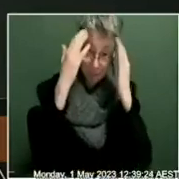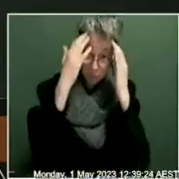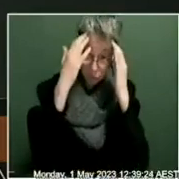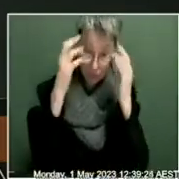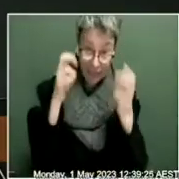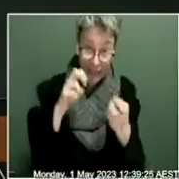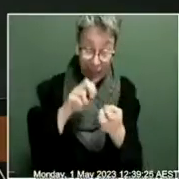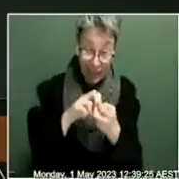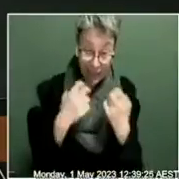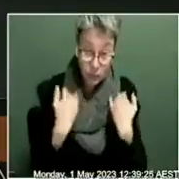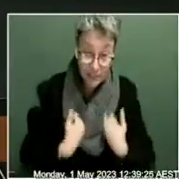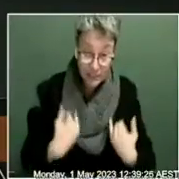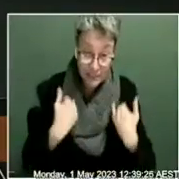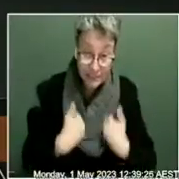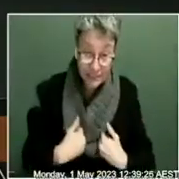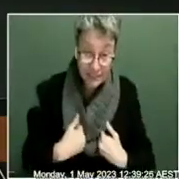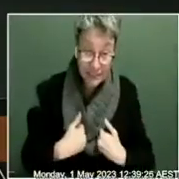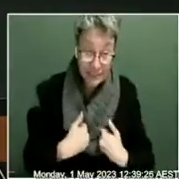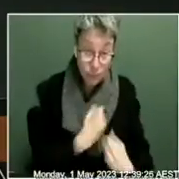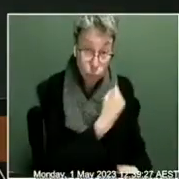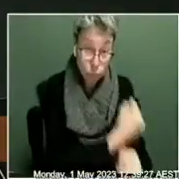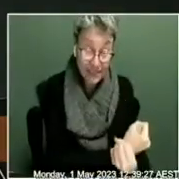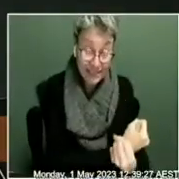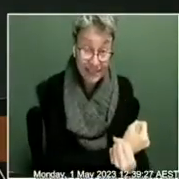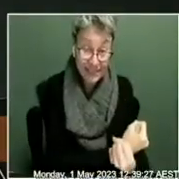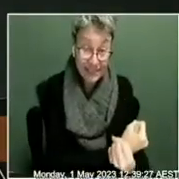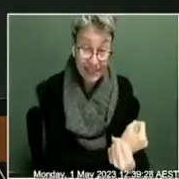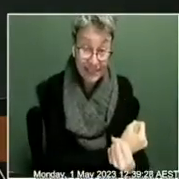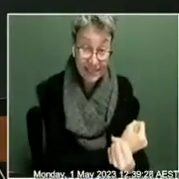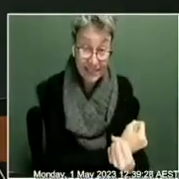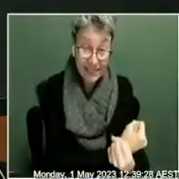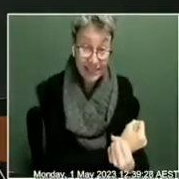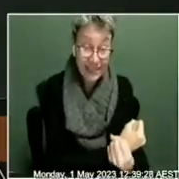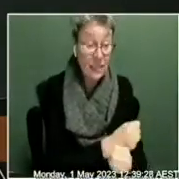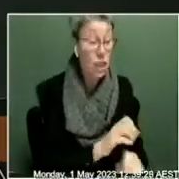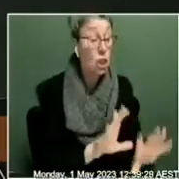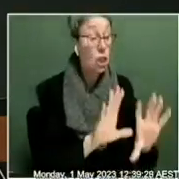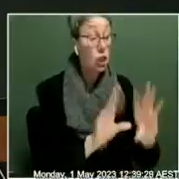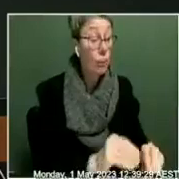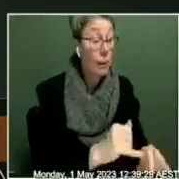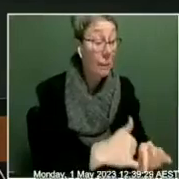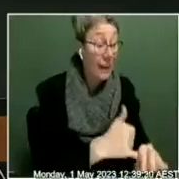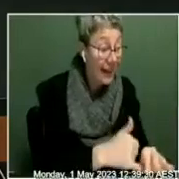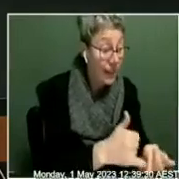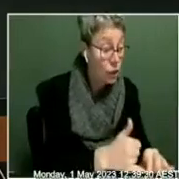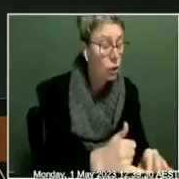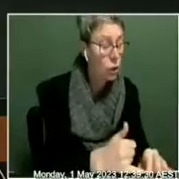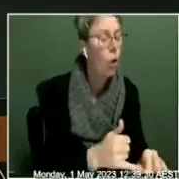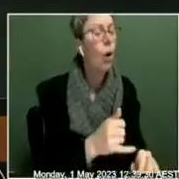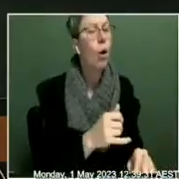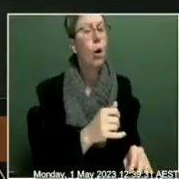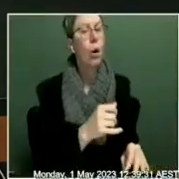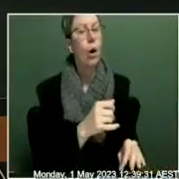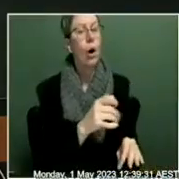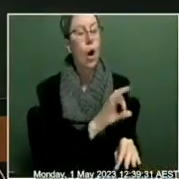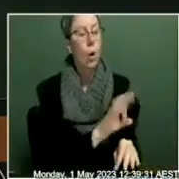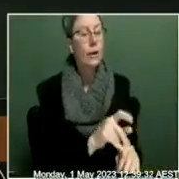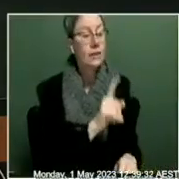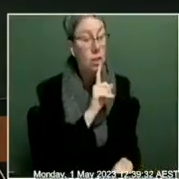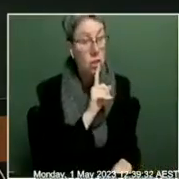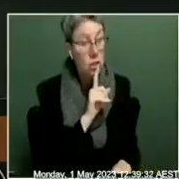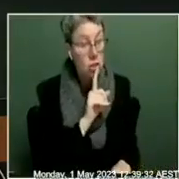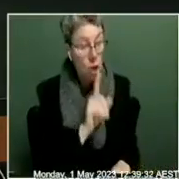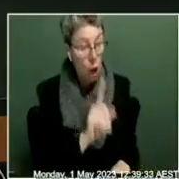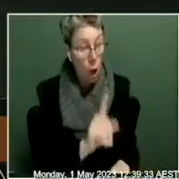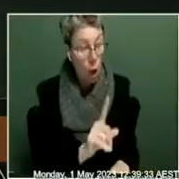not available to them because no one's told them it's there to be picked up, or, oh, you've run out. So this advice, and from what I